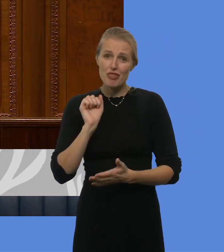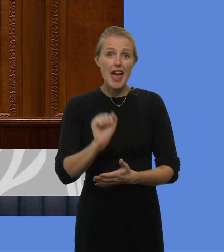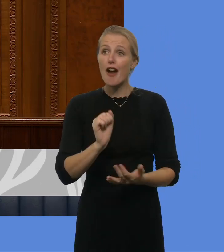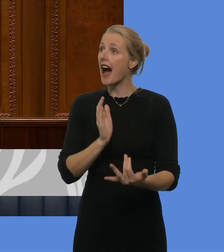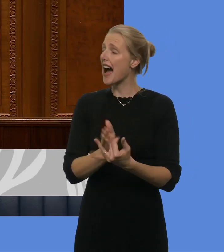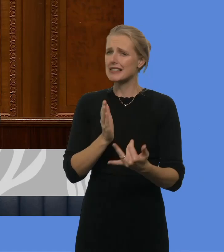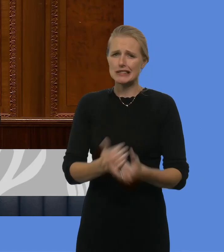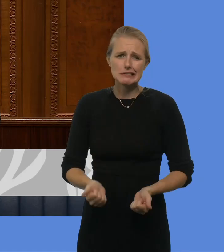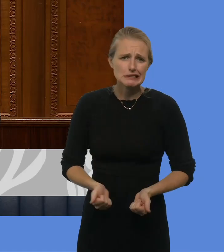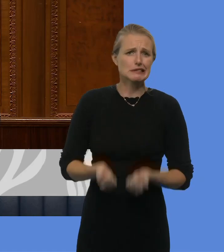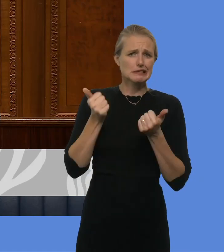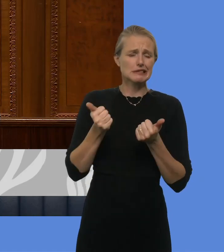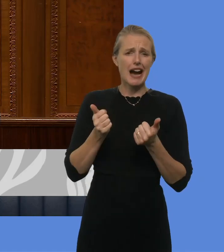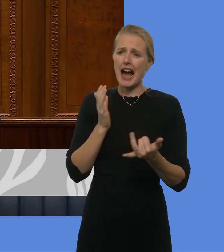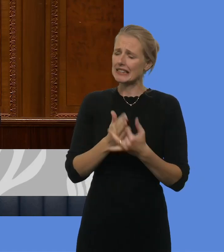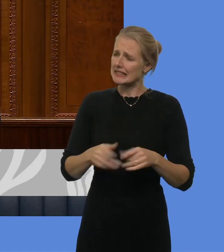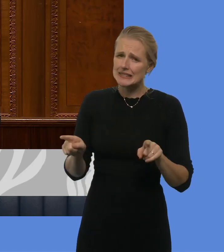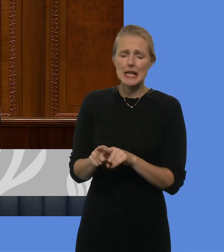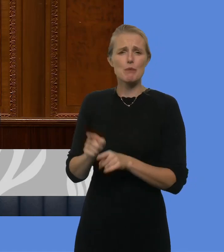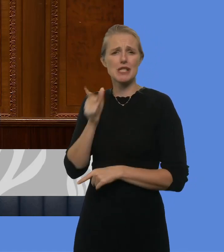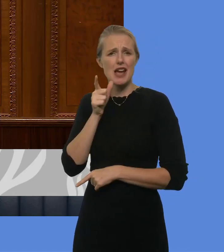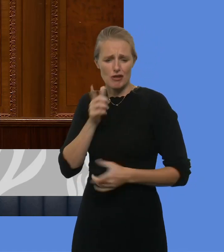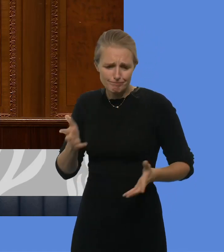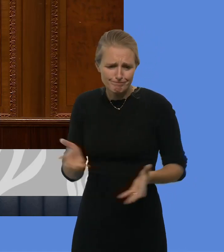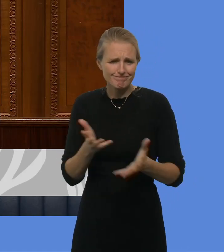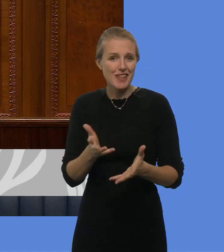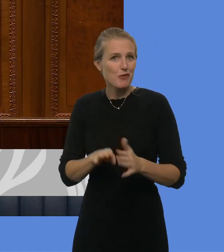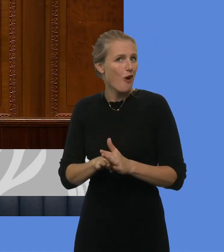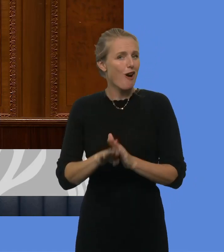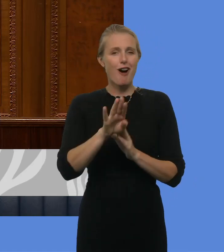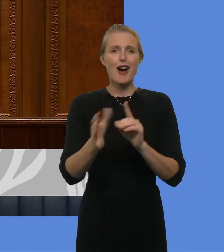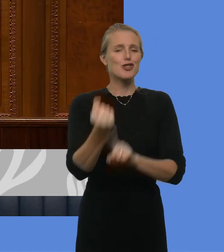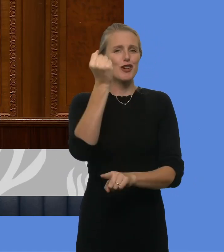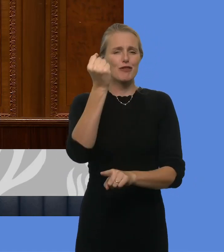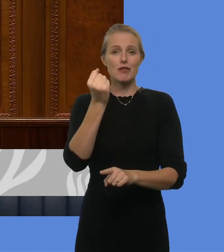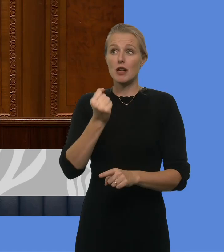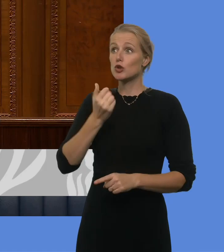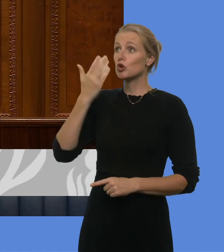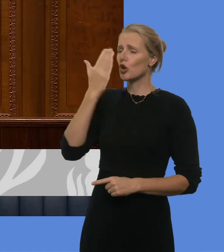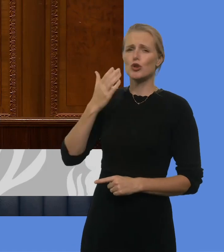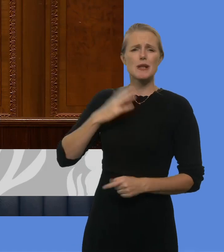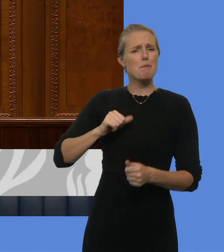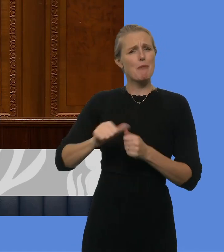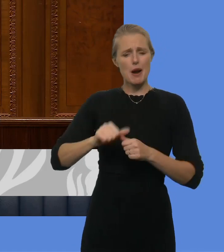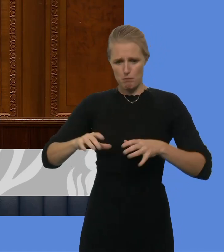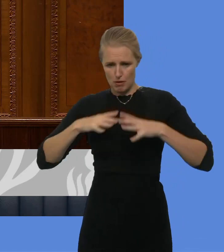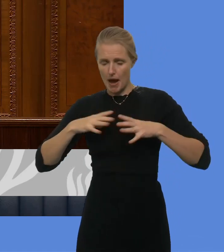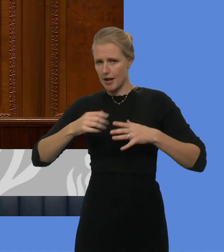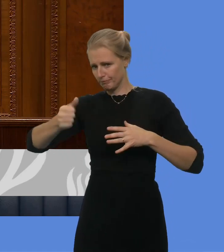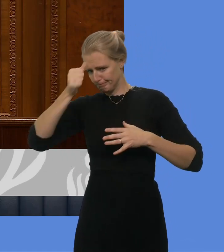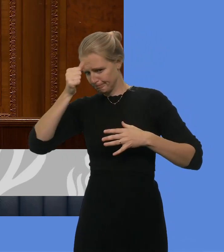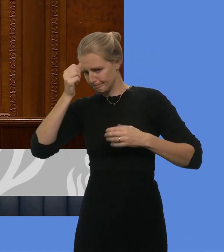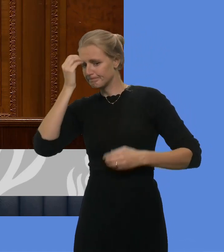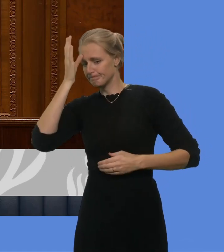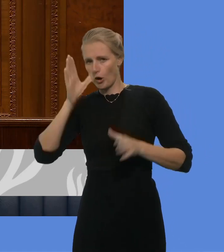provided with every opportunity to succeed. Our schools must be fully prepared and understand the needs of children and young people in the classrooms. Children